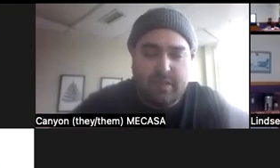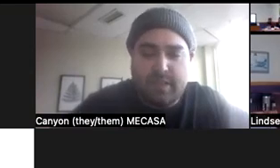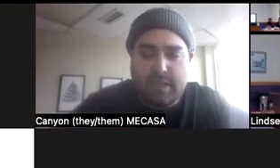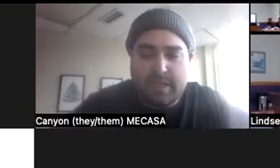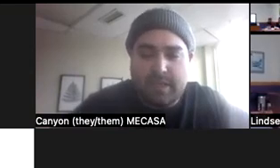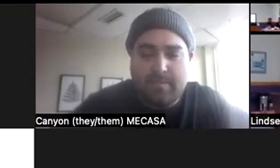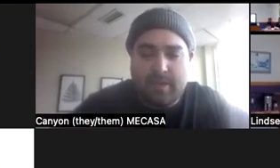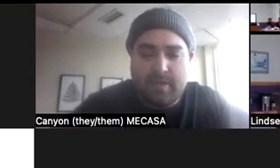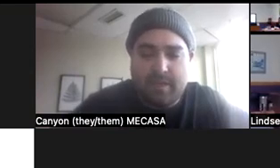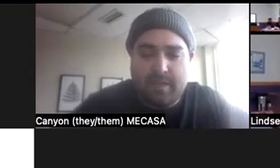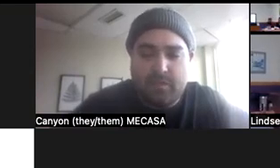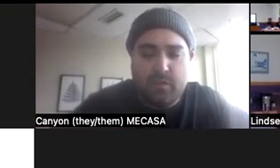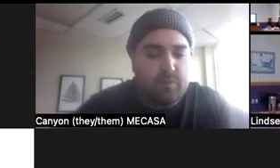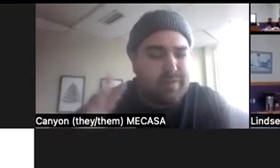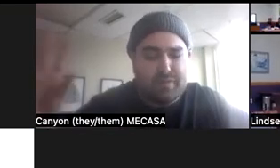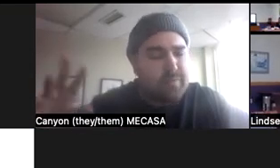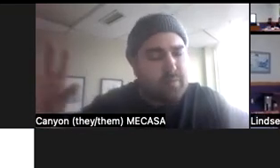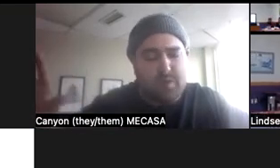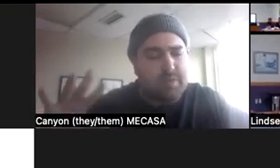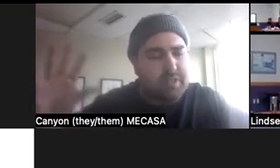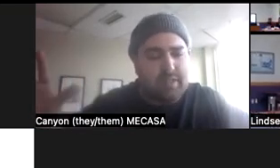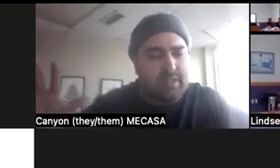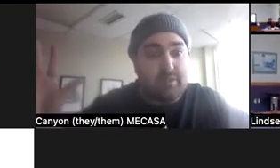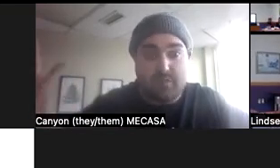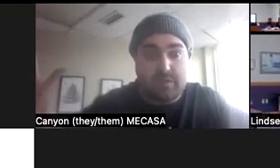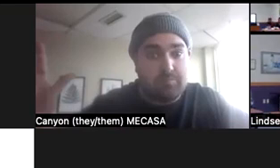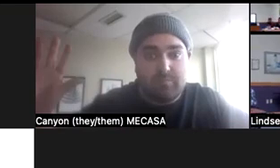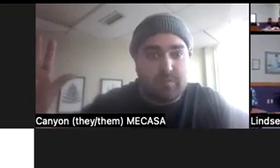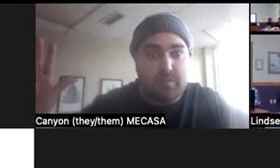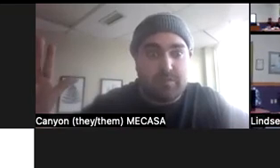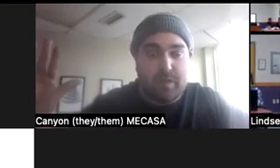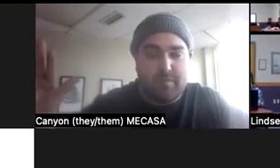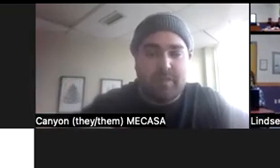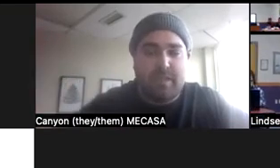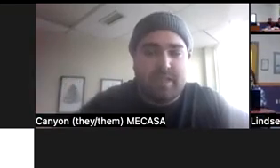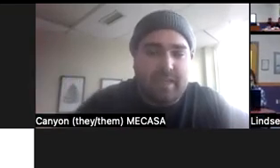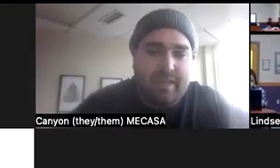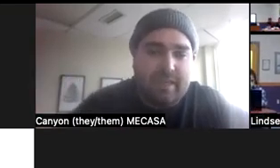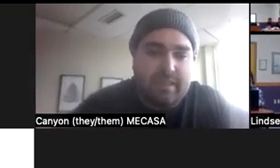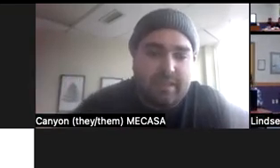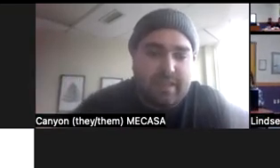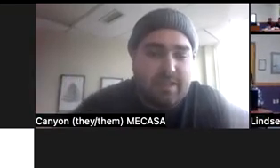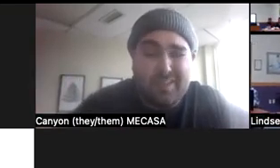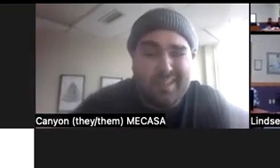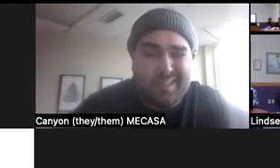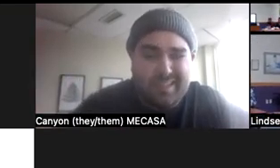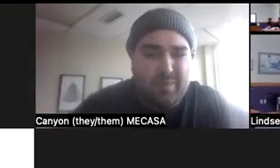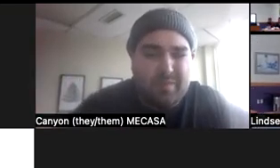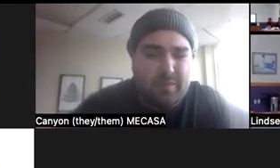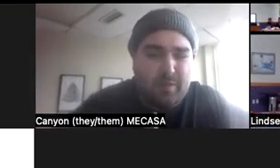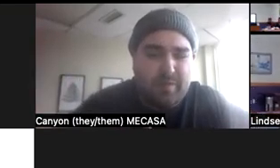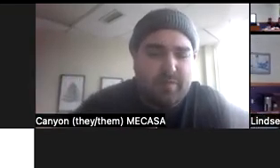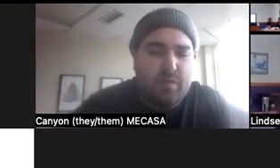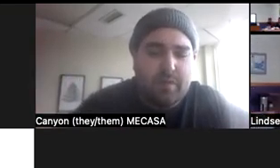that. And then there's some paperwork, but it usually goes fine. And that's how you can get connected.